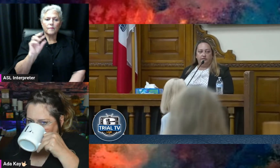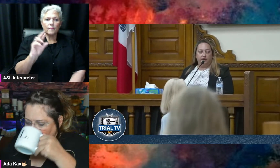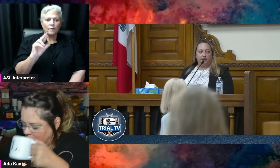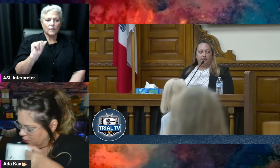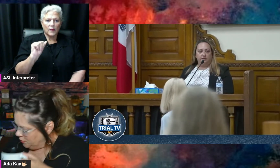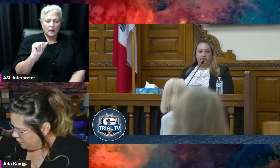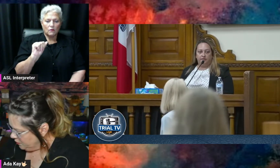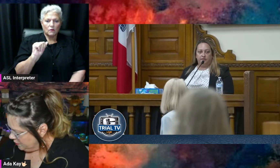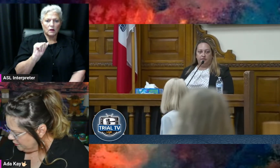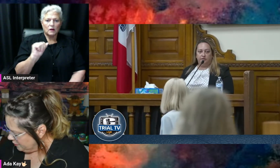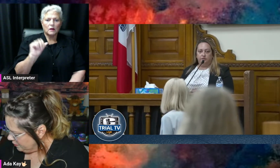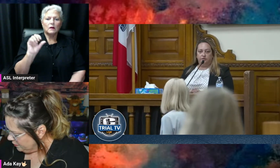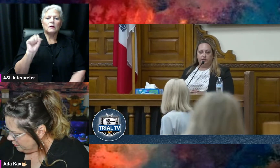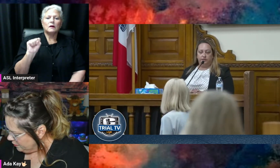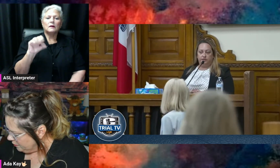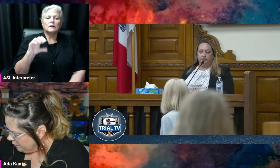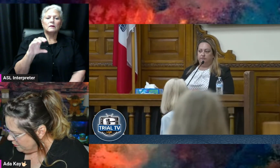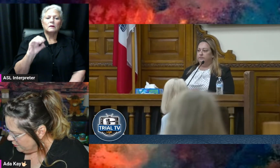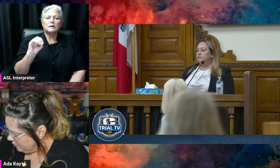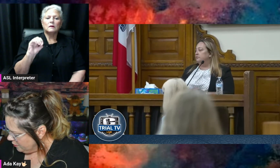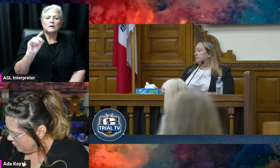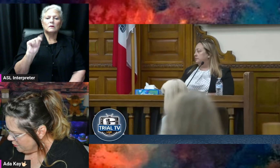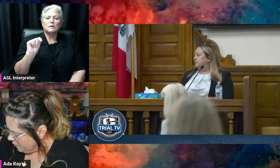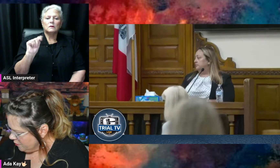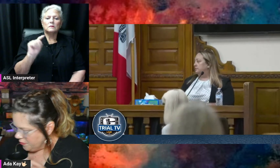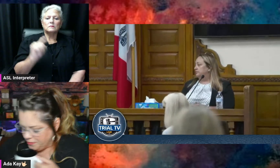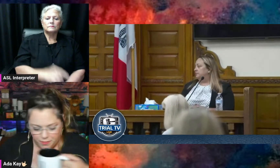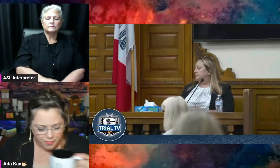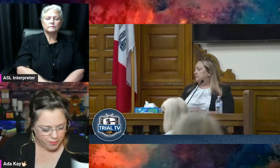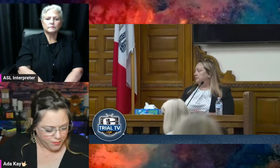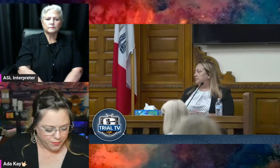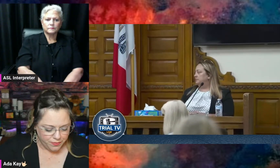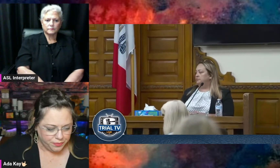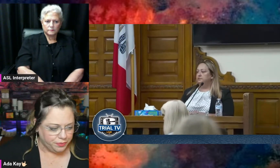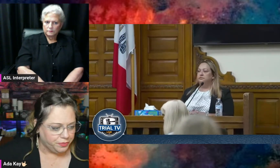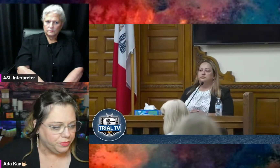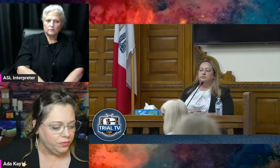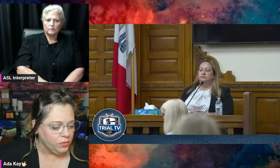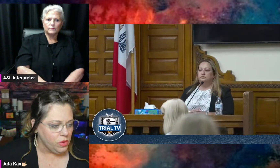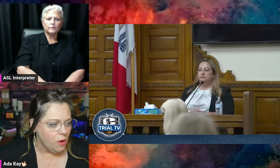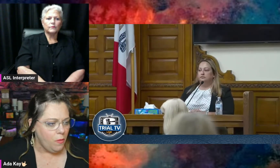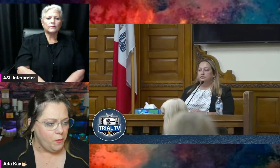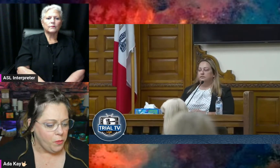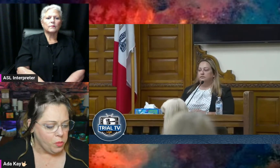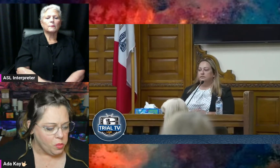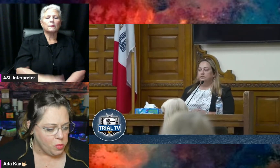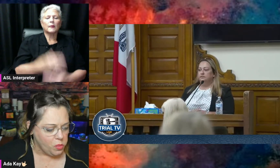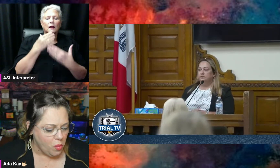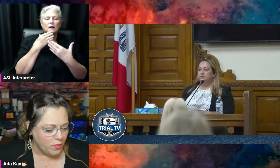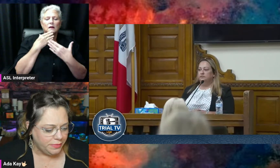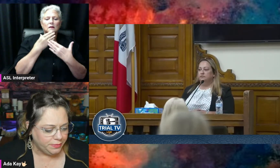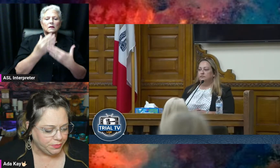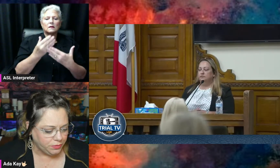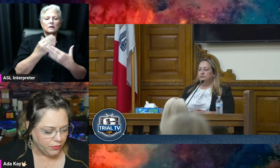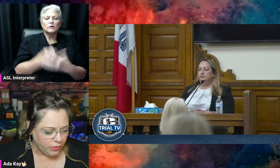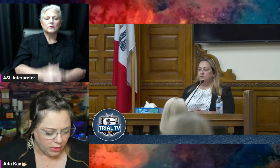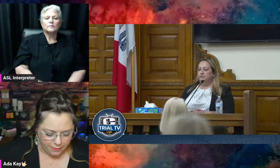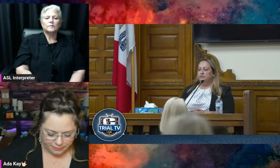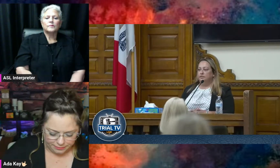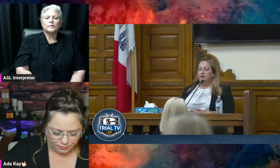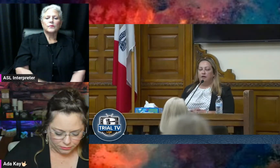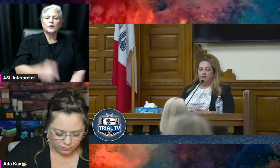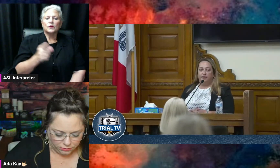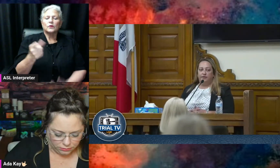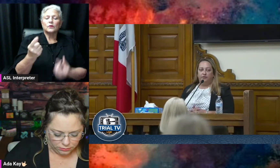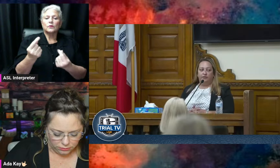Tara, Scott, Scott. Go ahead, counsel. Thank you, Your Honor. What is your present